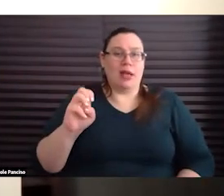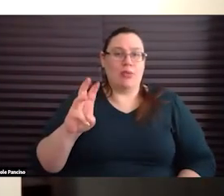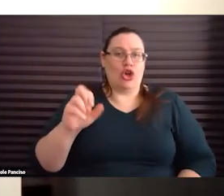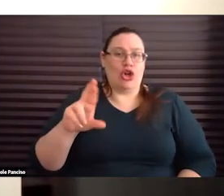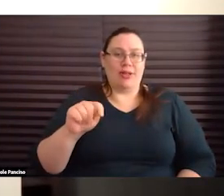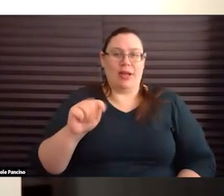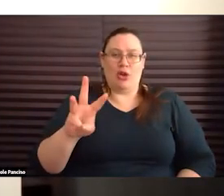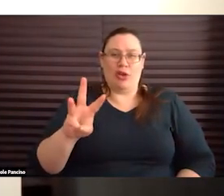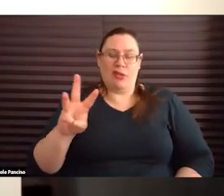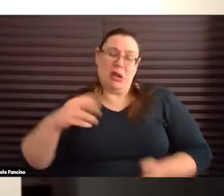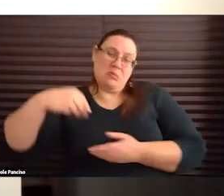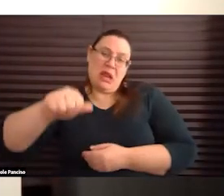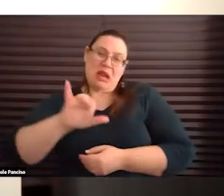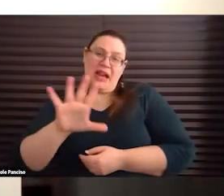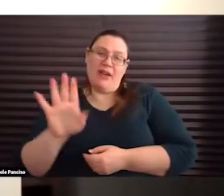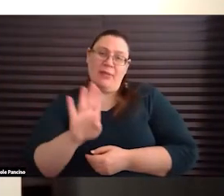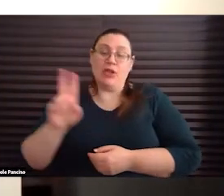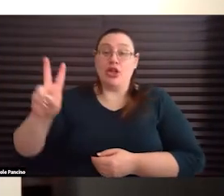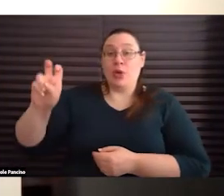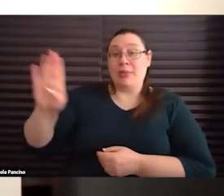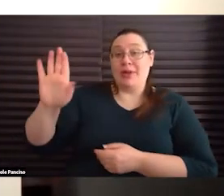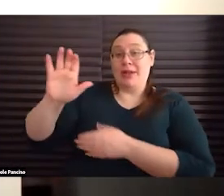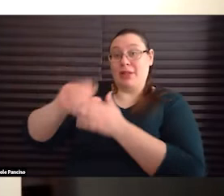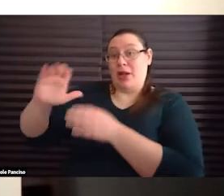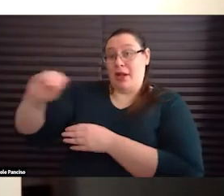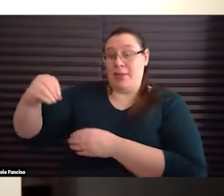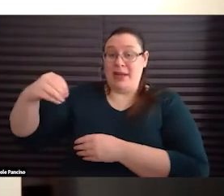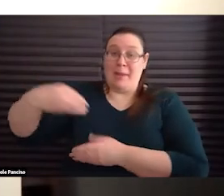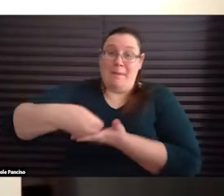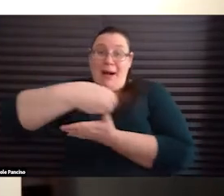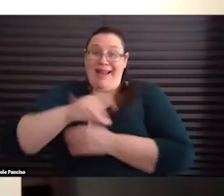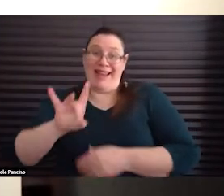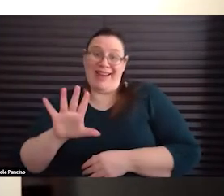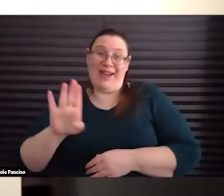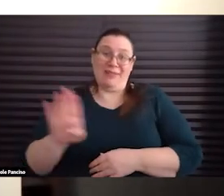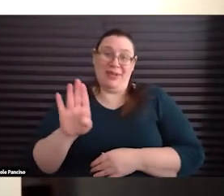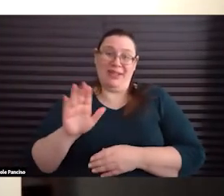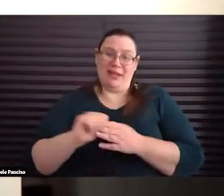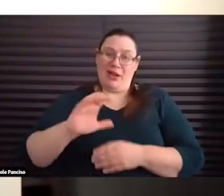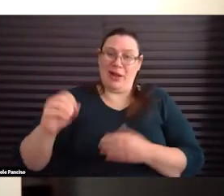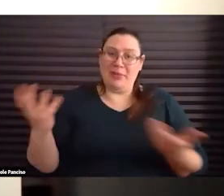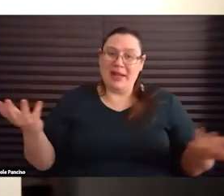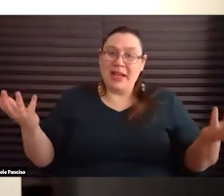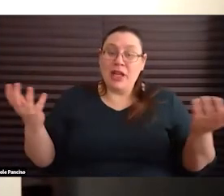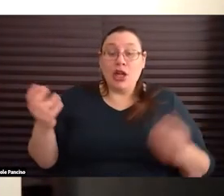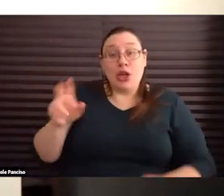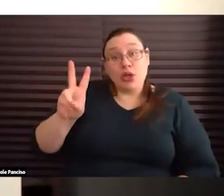$85 billion. So $200 billion company buying an 85. So a $2